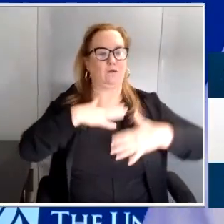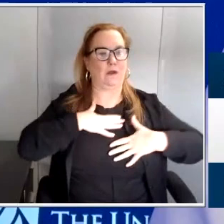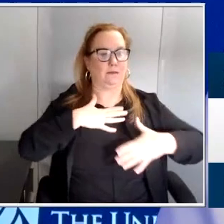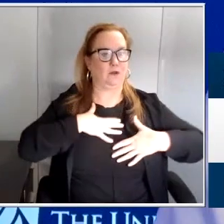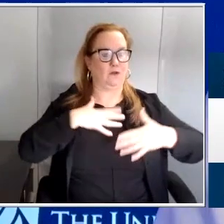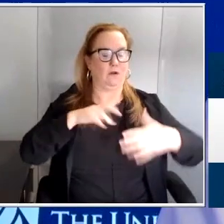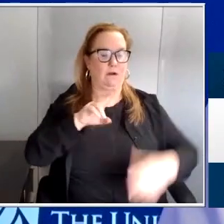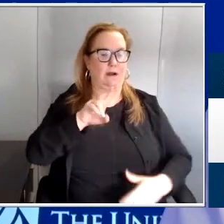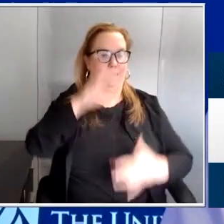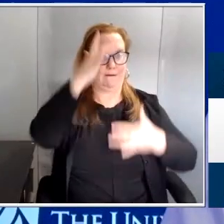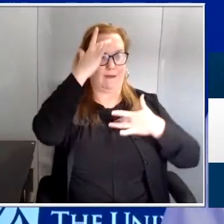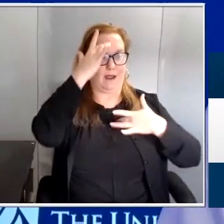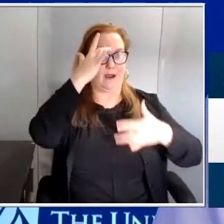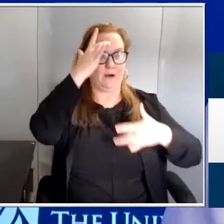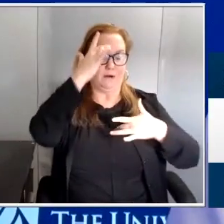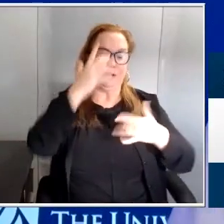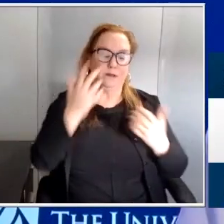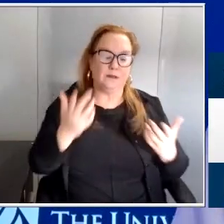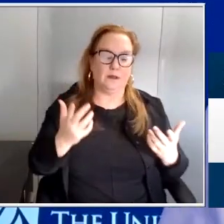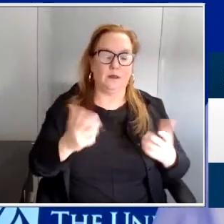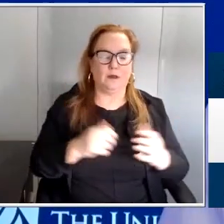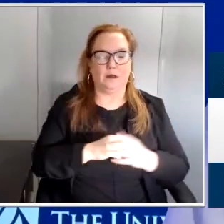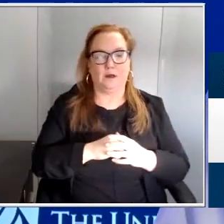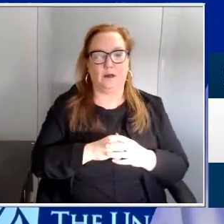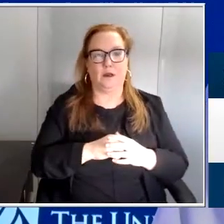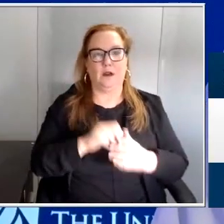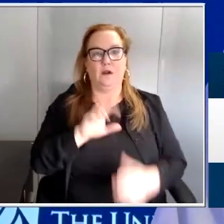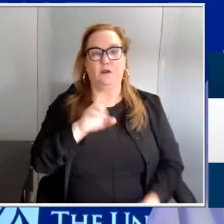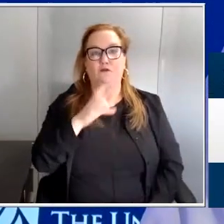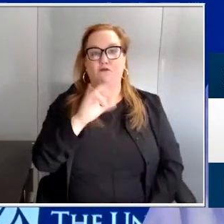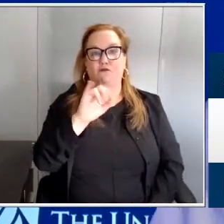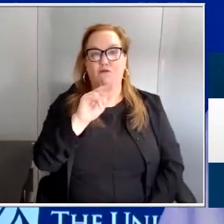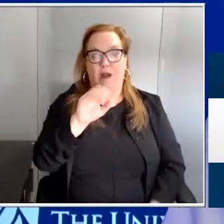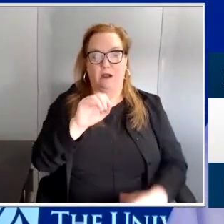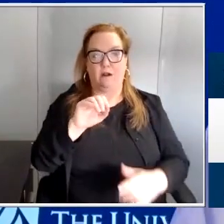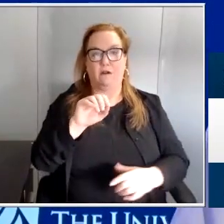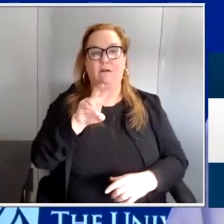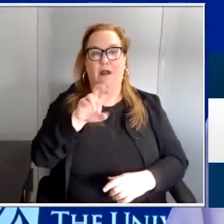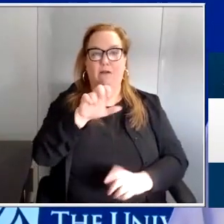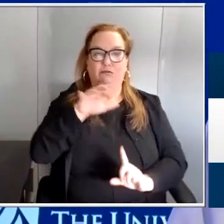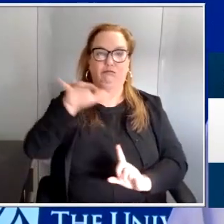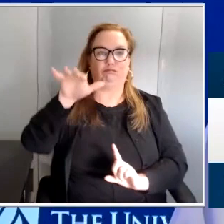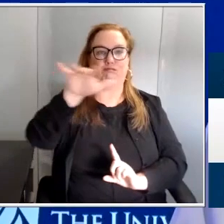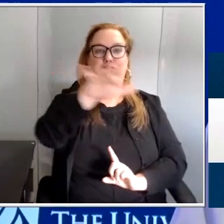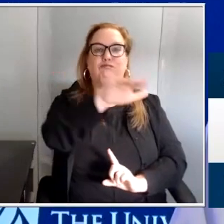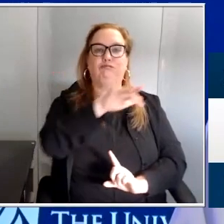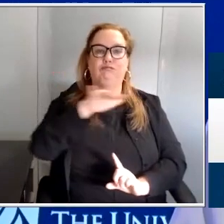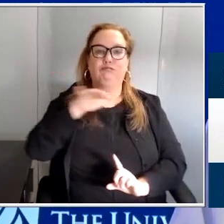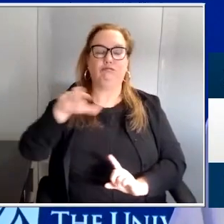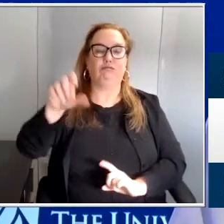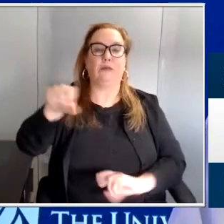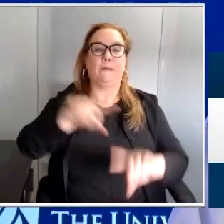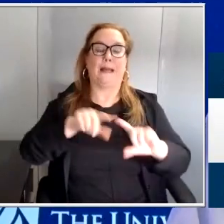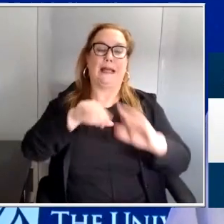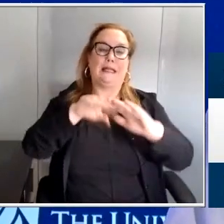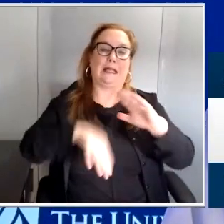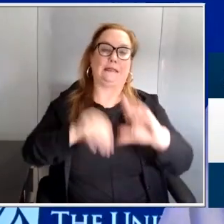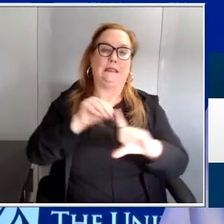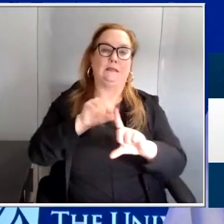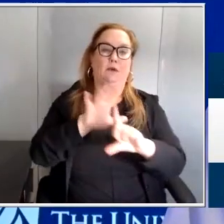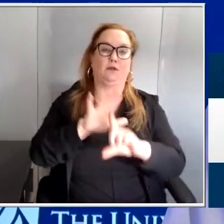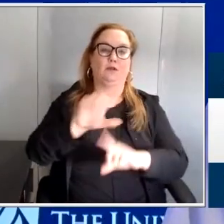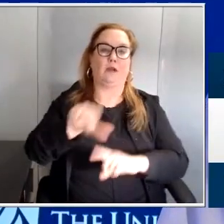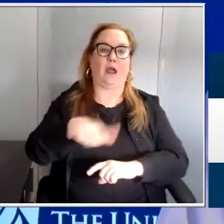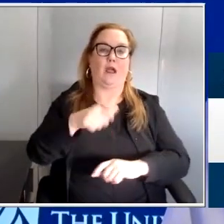especially as we're going to stay in that realm right now. We know rhinovirus still did circulate, but there certainly was less exposure to other cough and cold